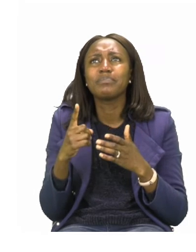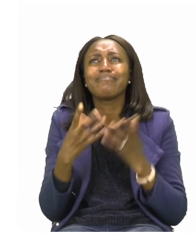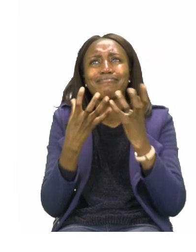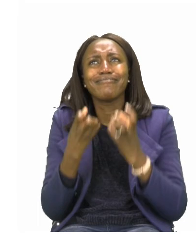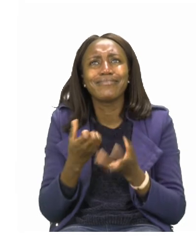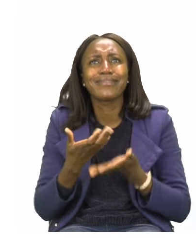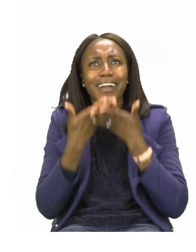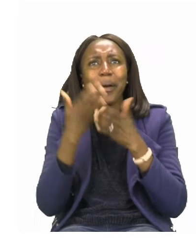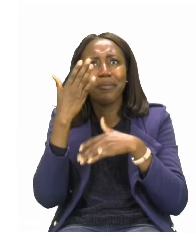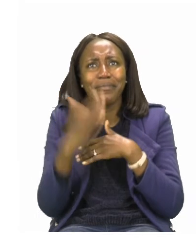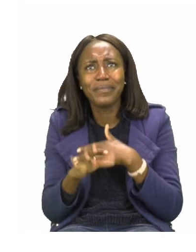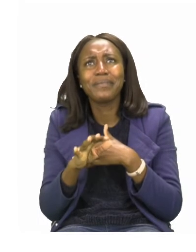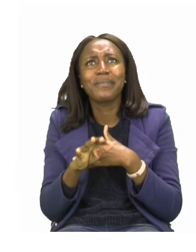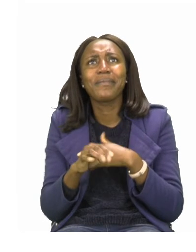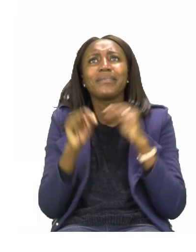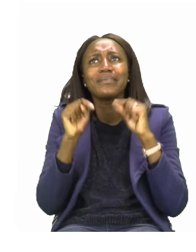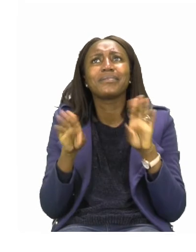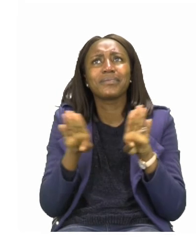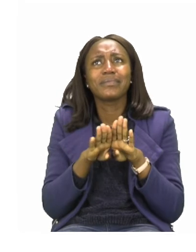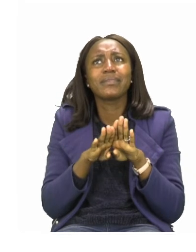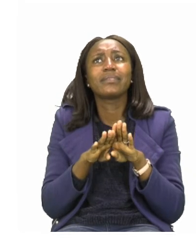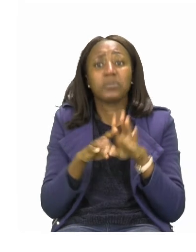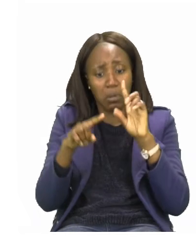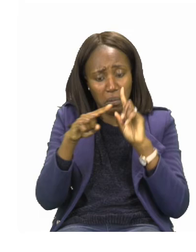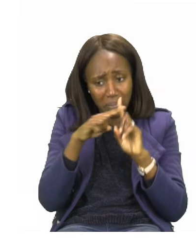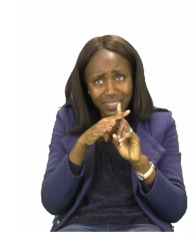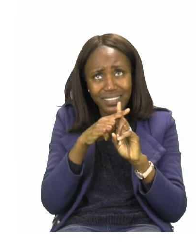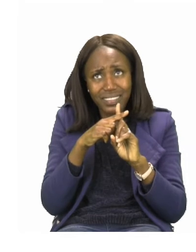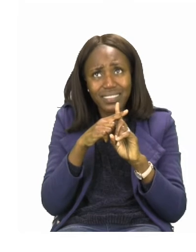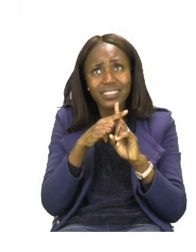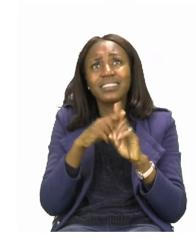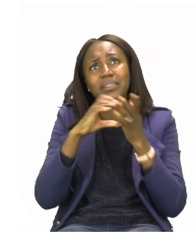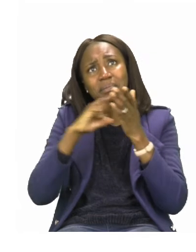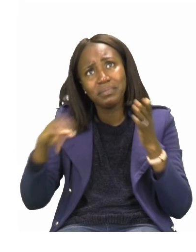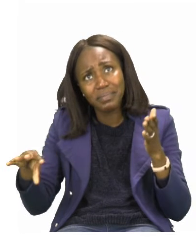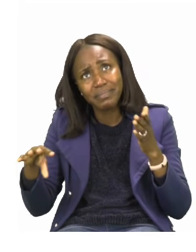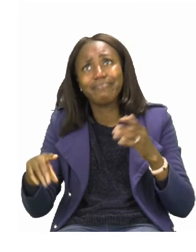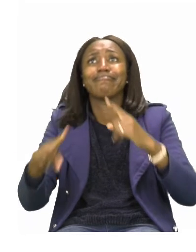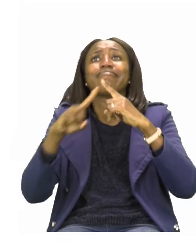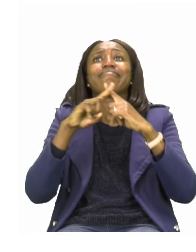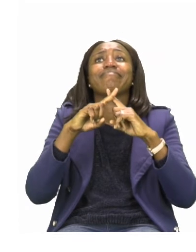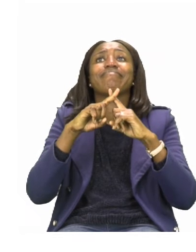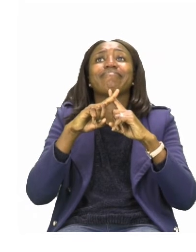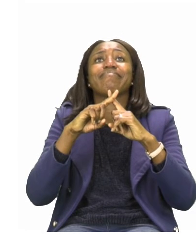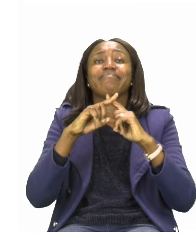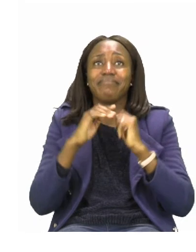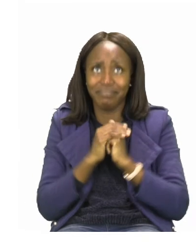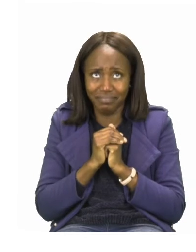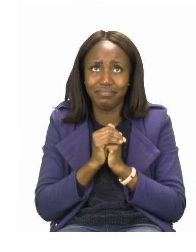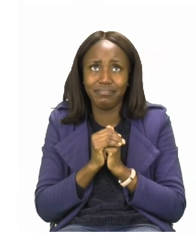the finish. How are we going to do that? By doing some mathematics. So let